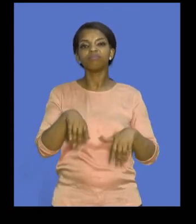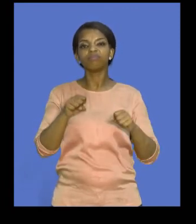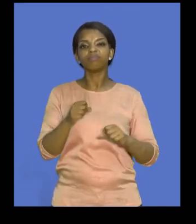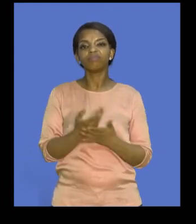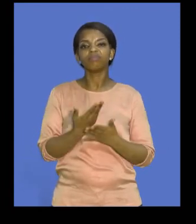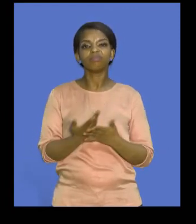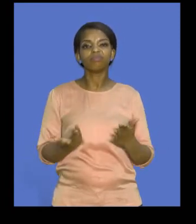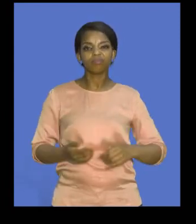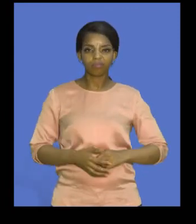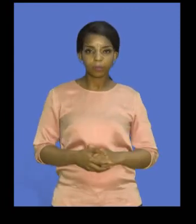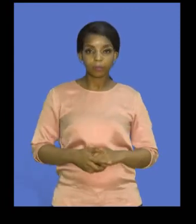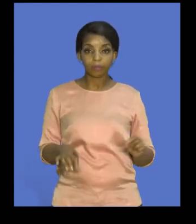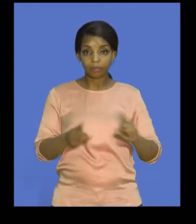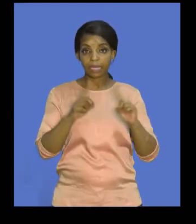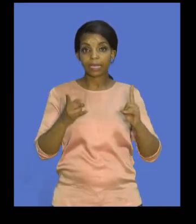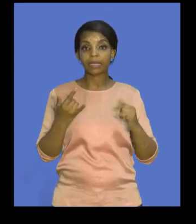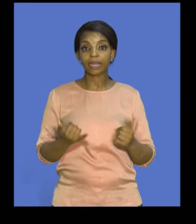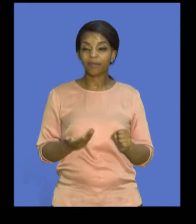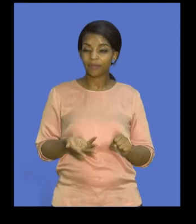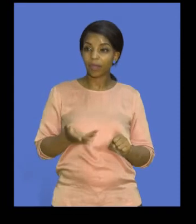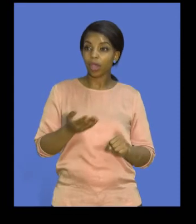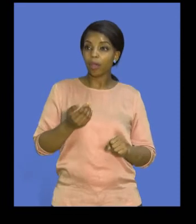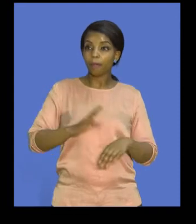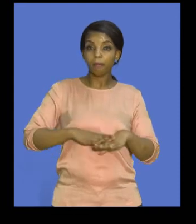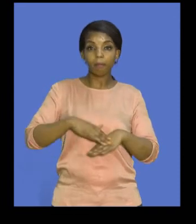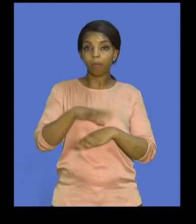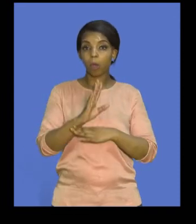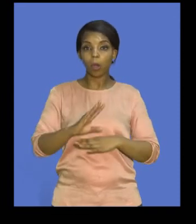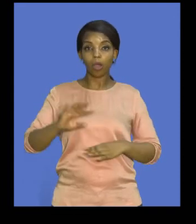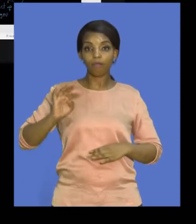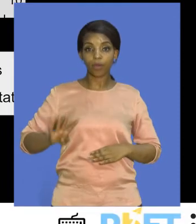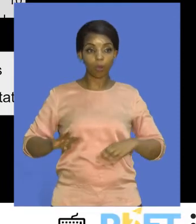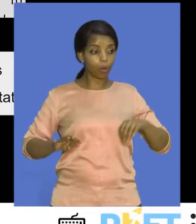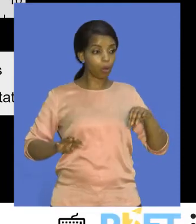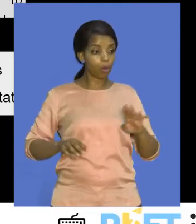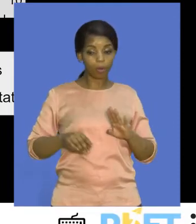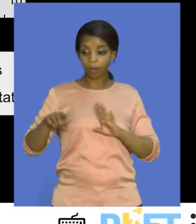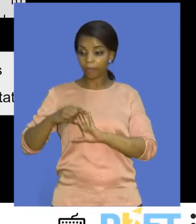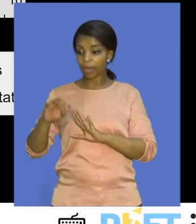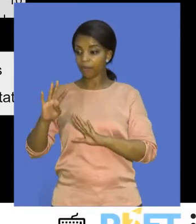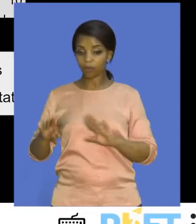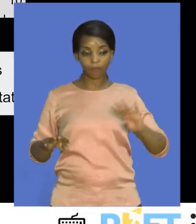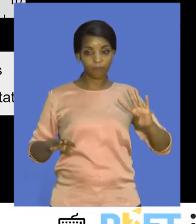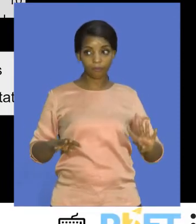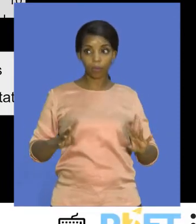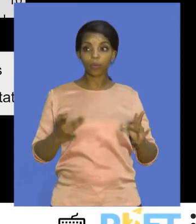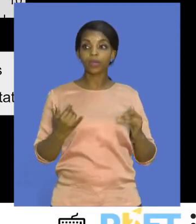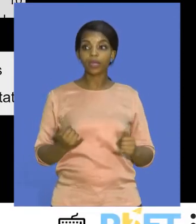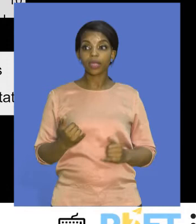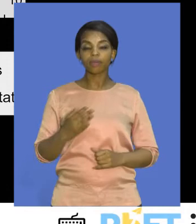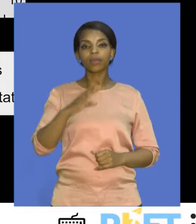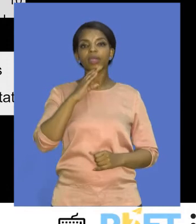them 4 times as bigger, we double both charges, okay? So if we double both charges, it means Q1 becomes